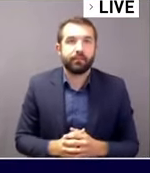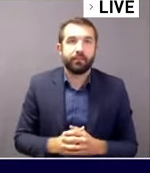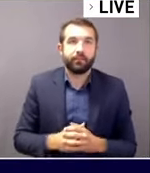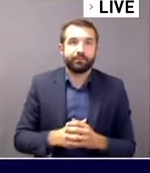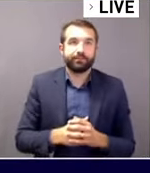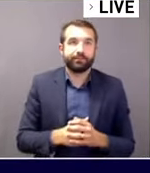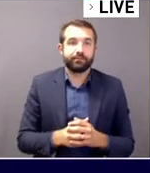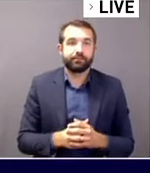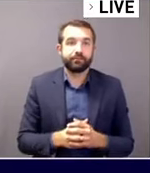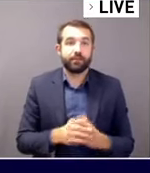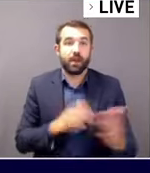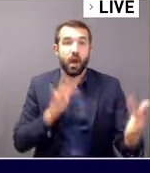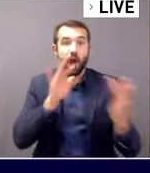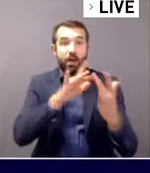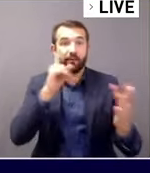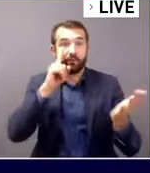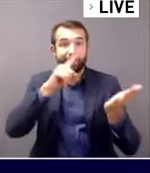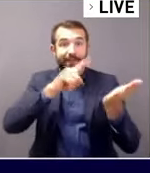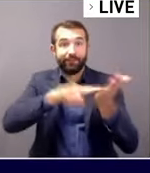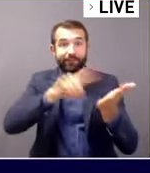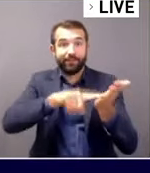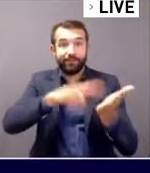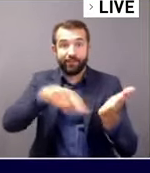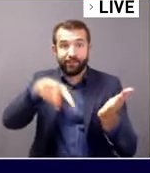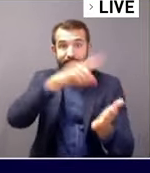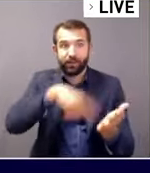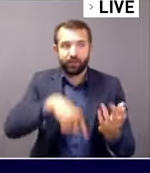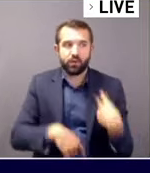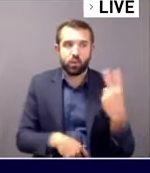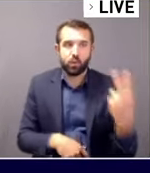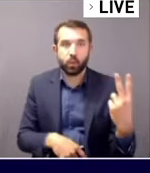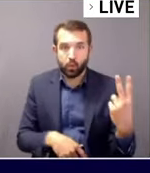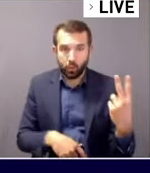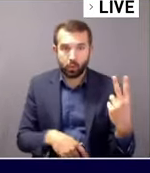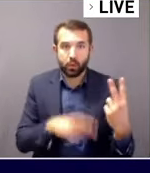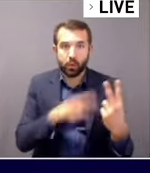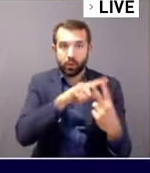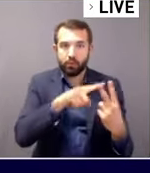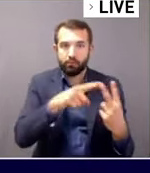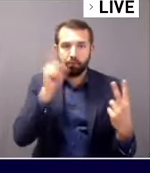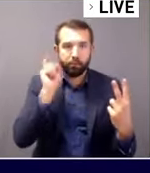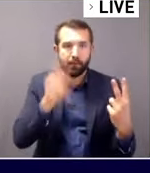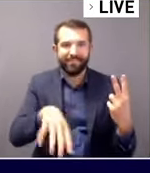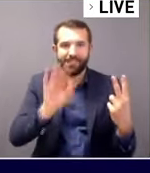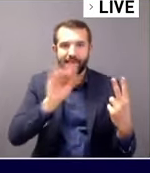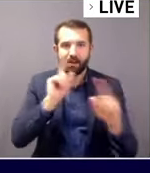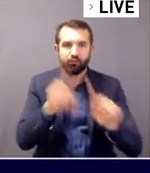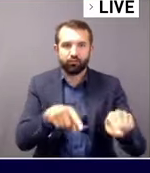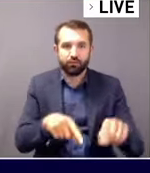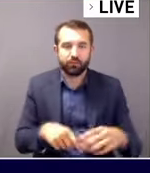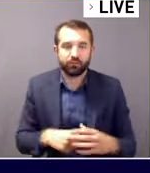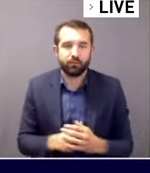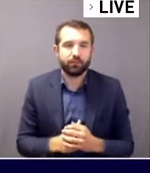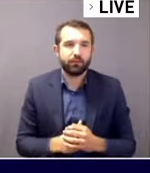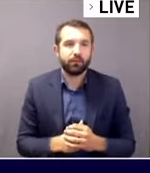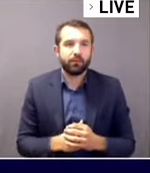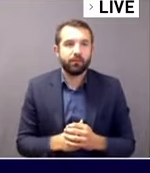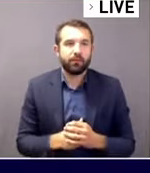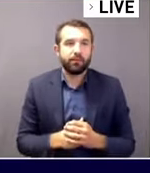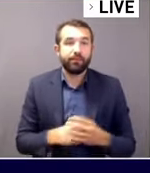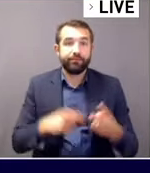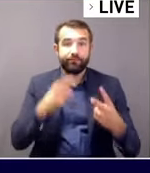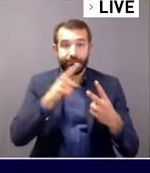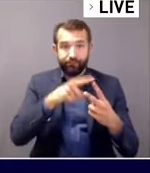think about contact tracing, there are two key questions that we are trying to answer. The